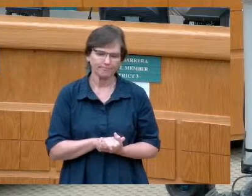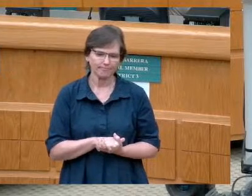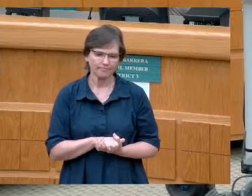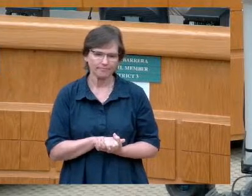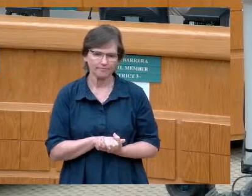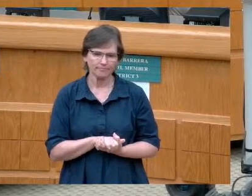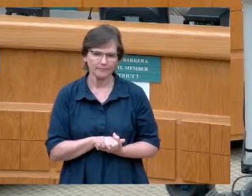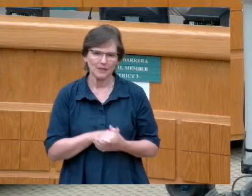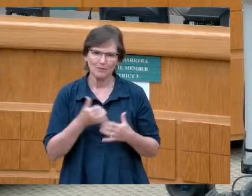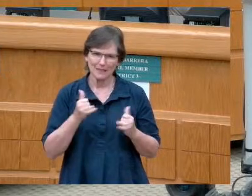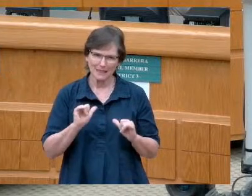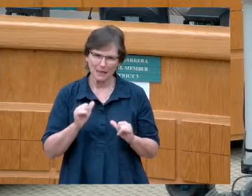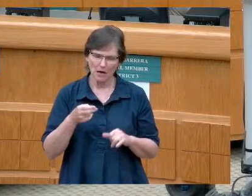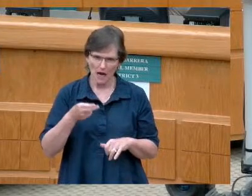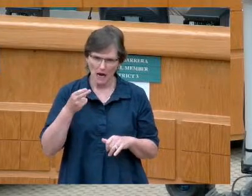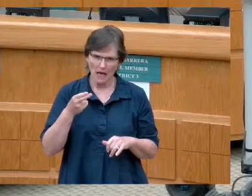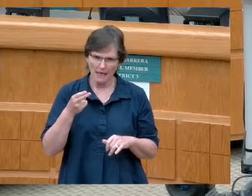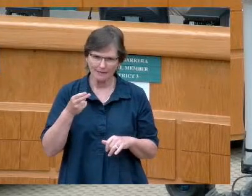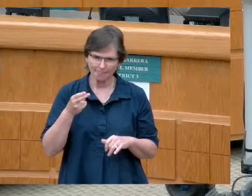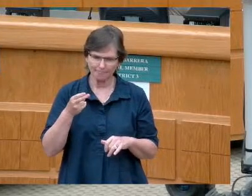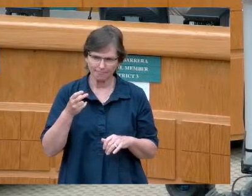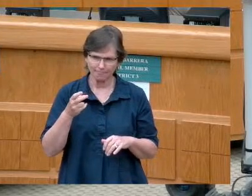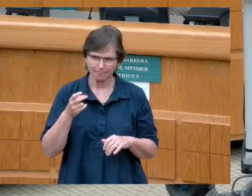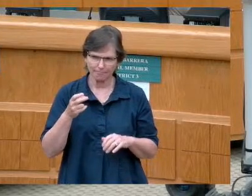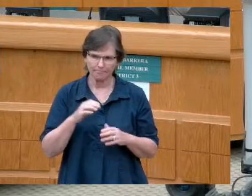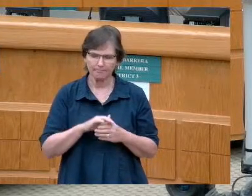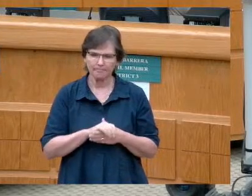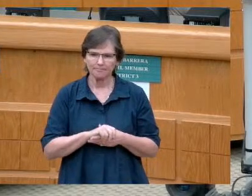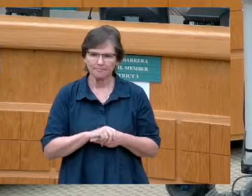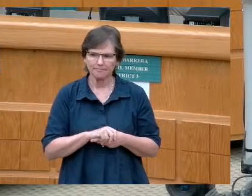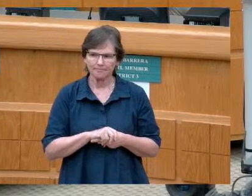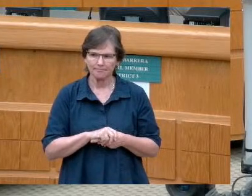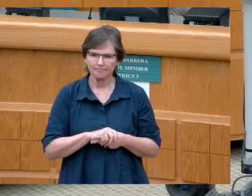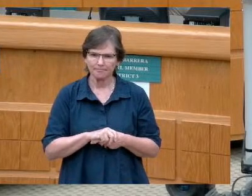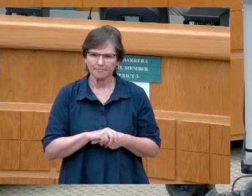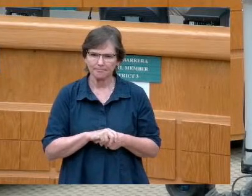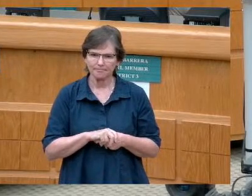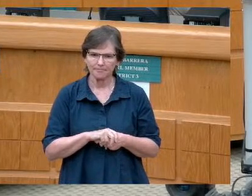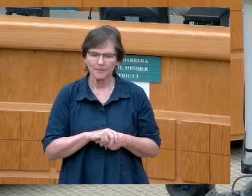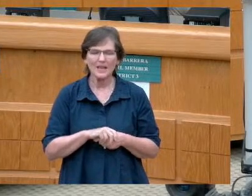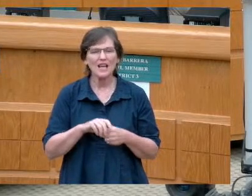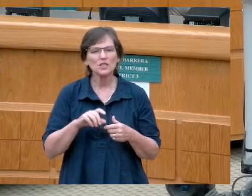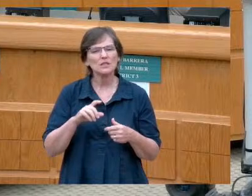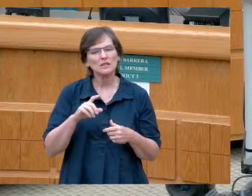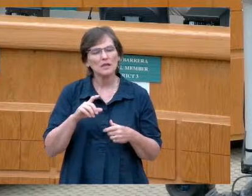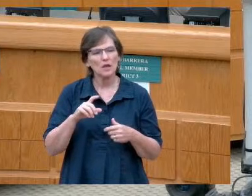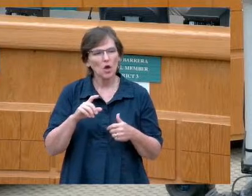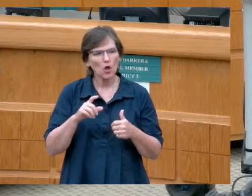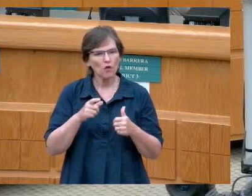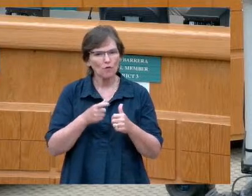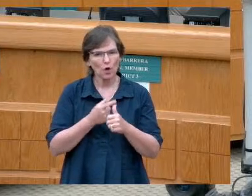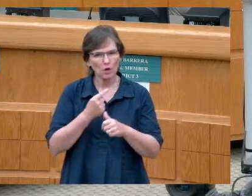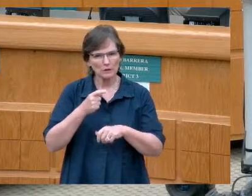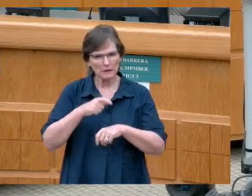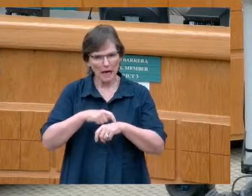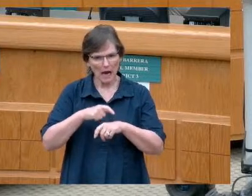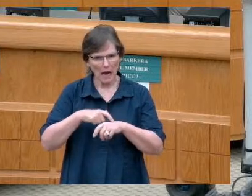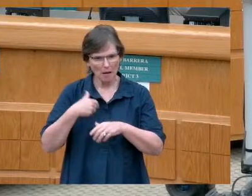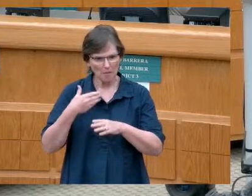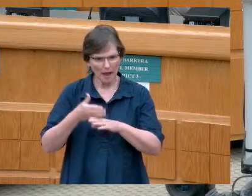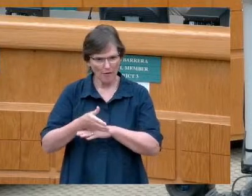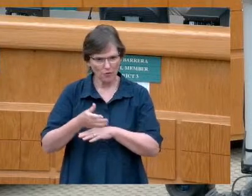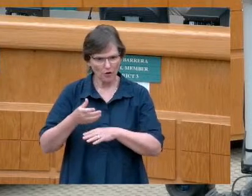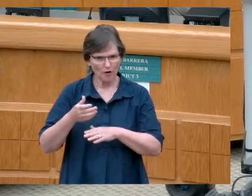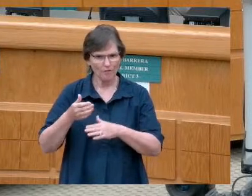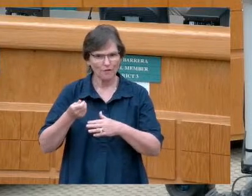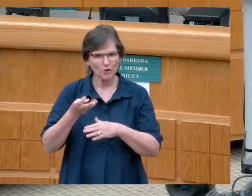And that's one of the first times in several days where the 7-day average is where the daily average